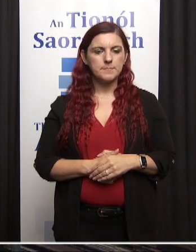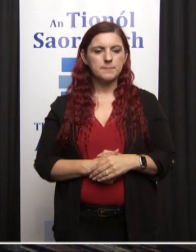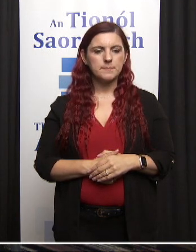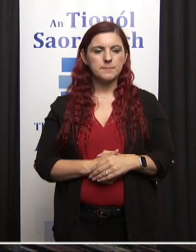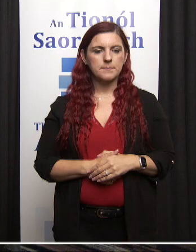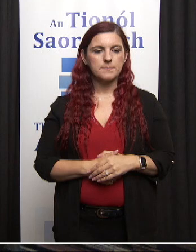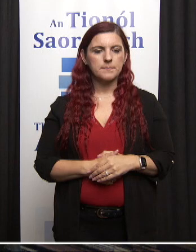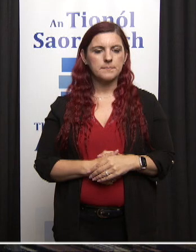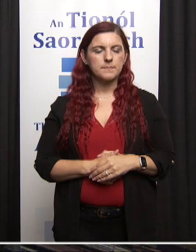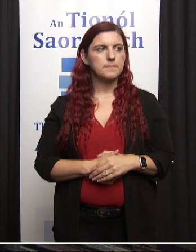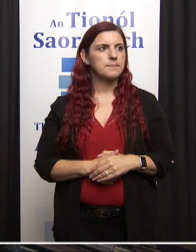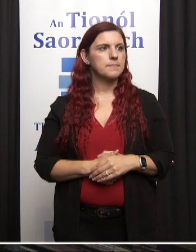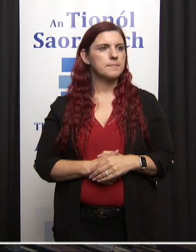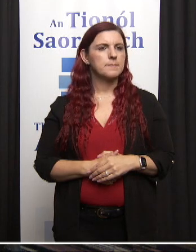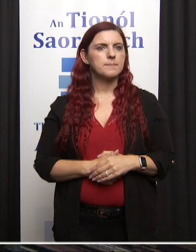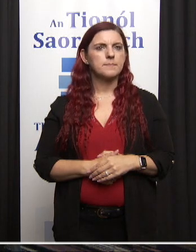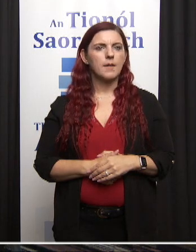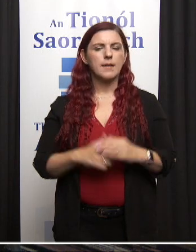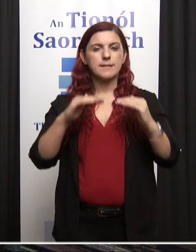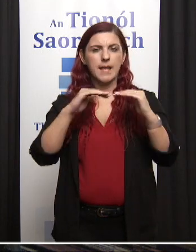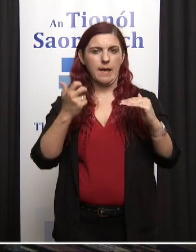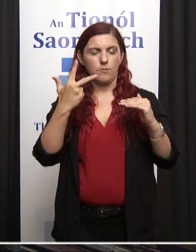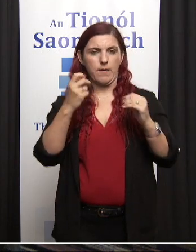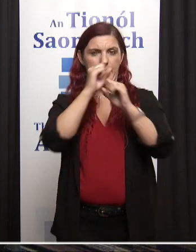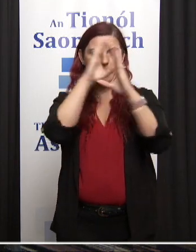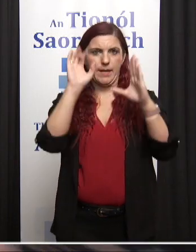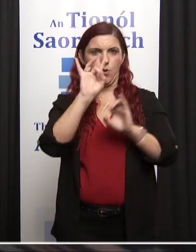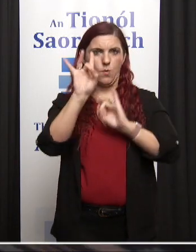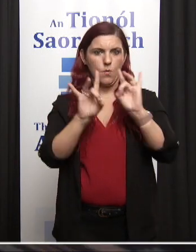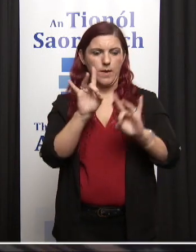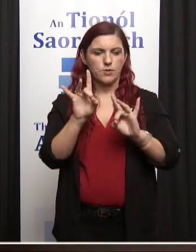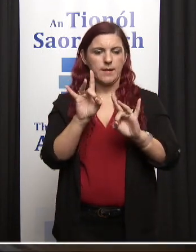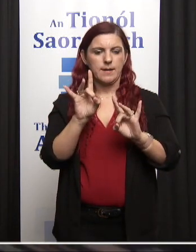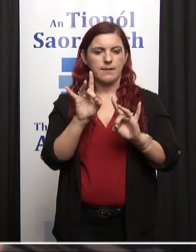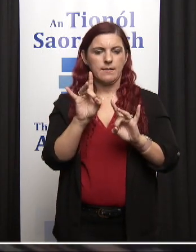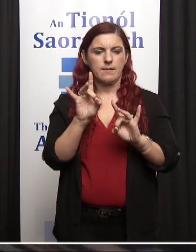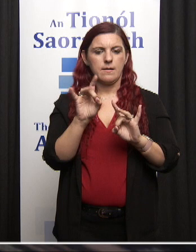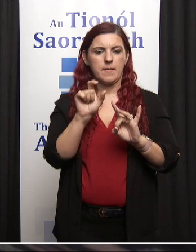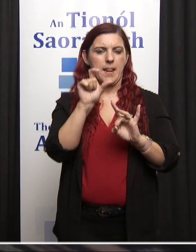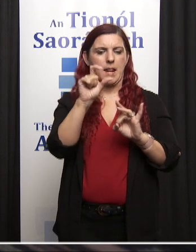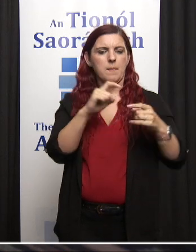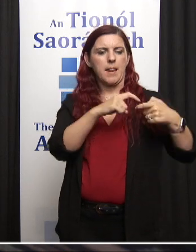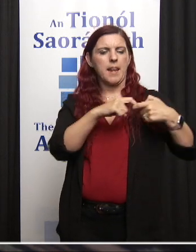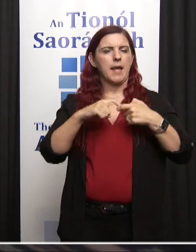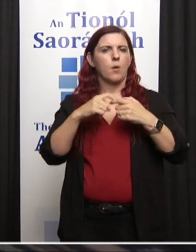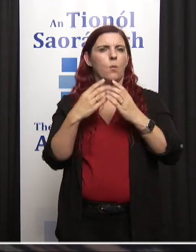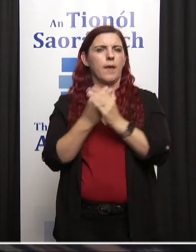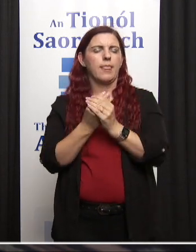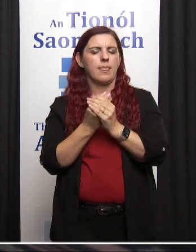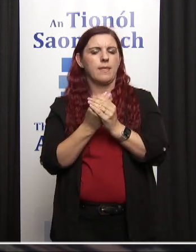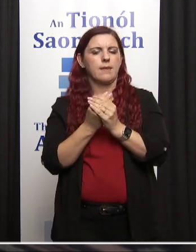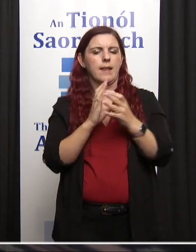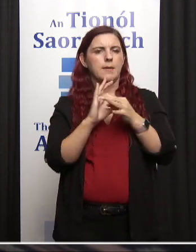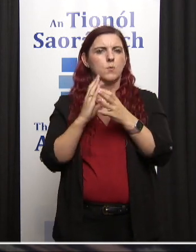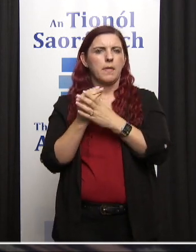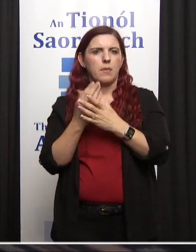So from our table, we've one very clear question, but it kind of talks to the where